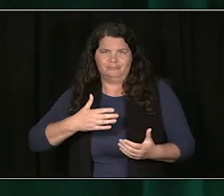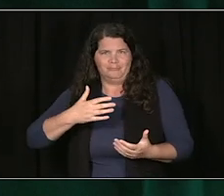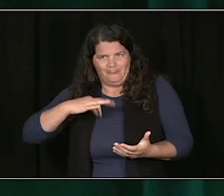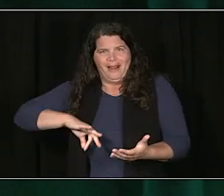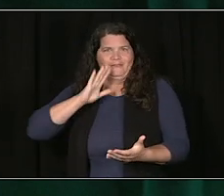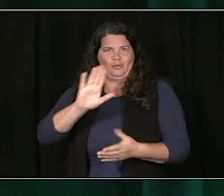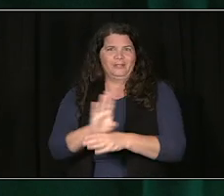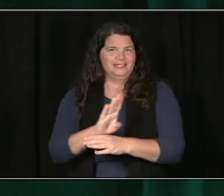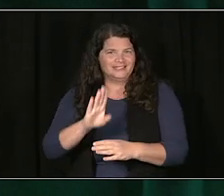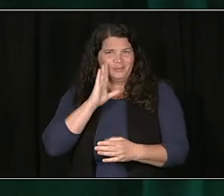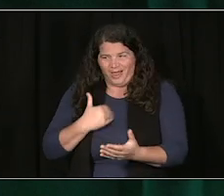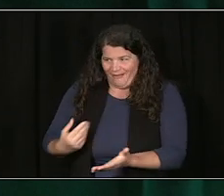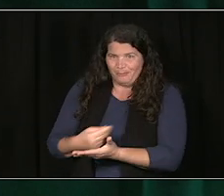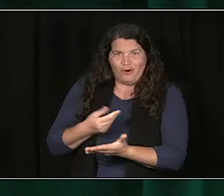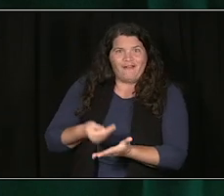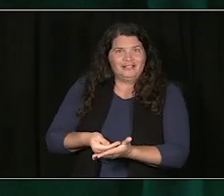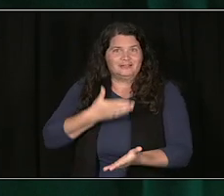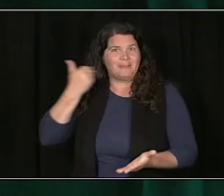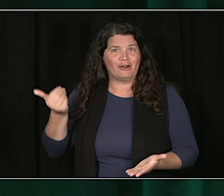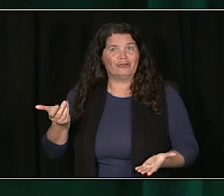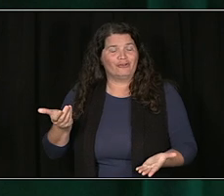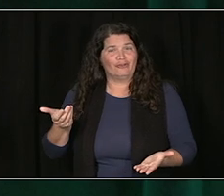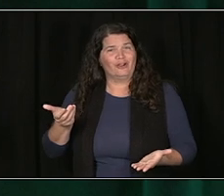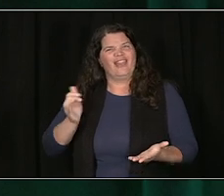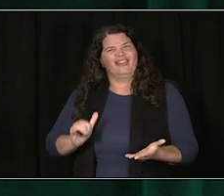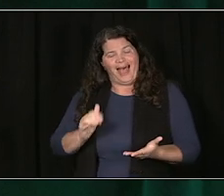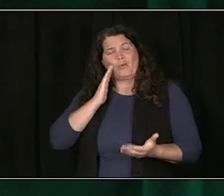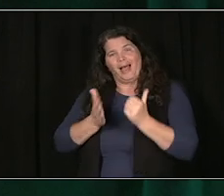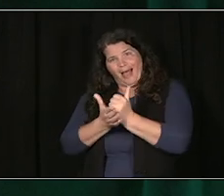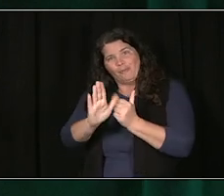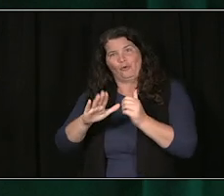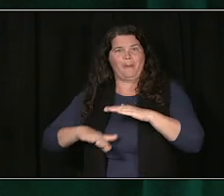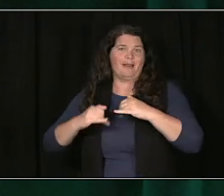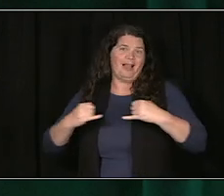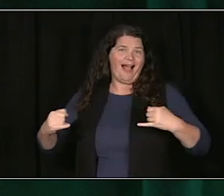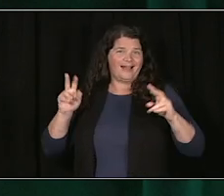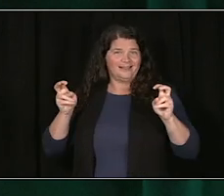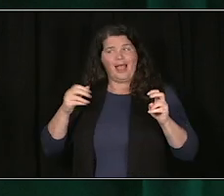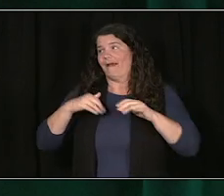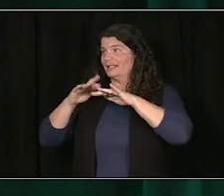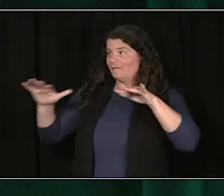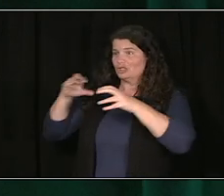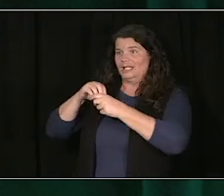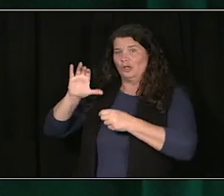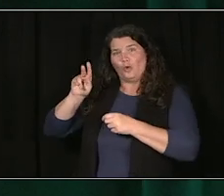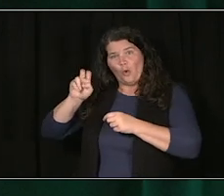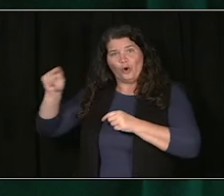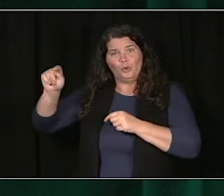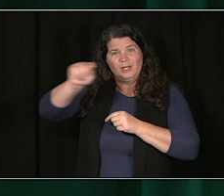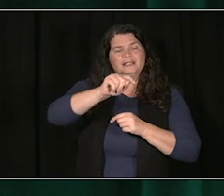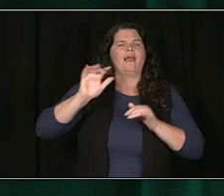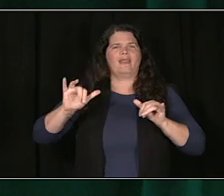bottom line. When you have the diversity within your core units, they're able to identify issues